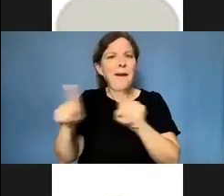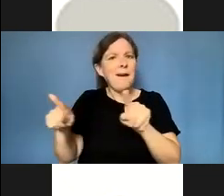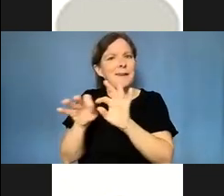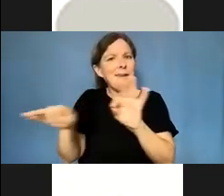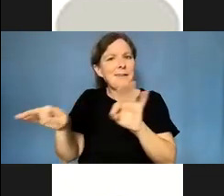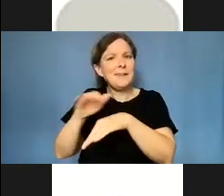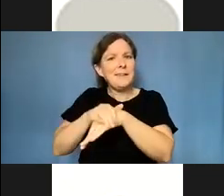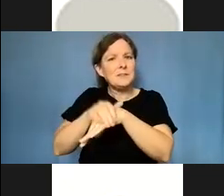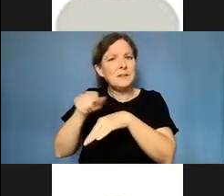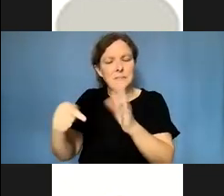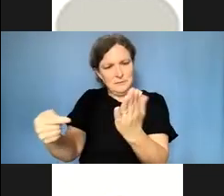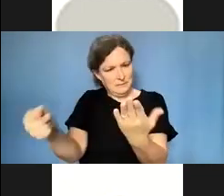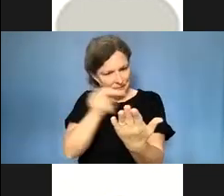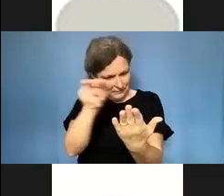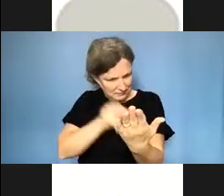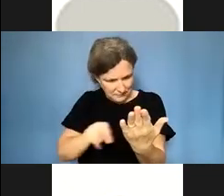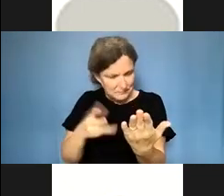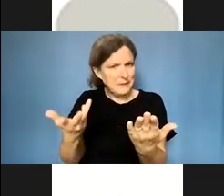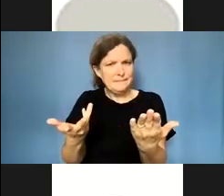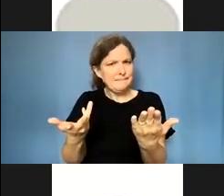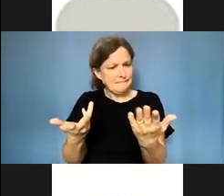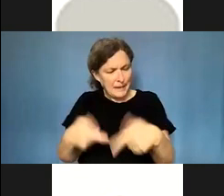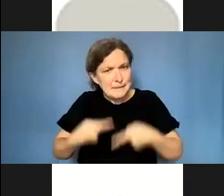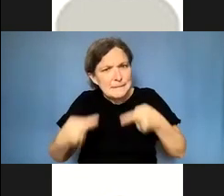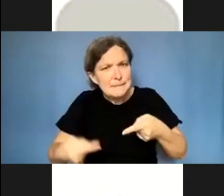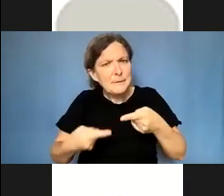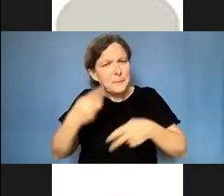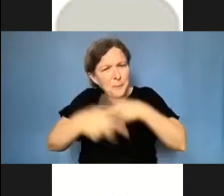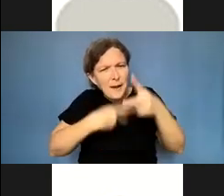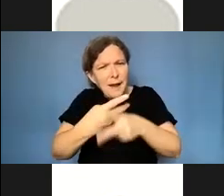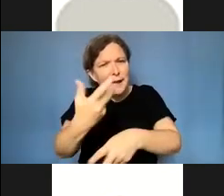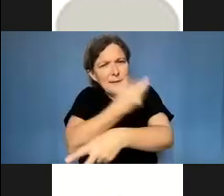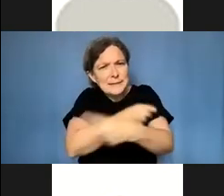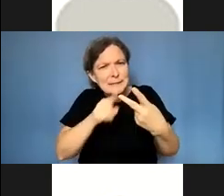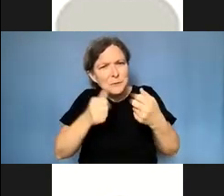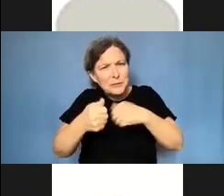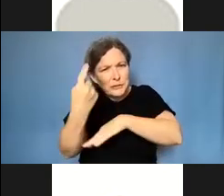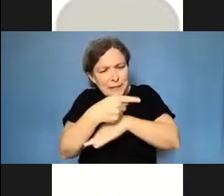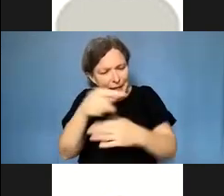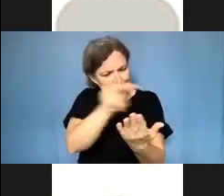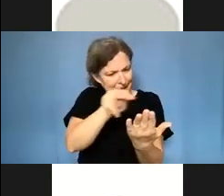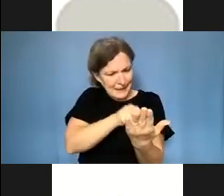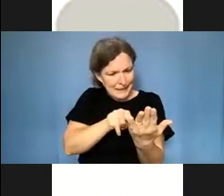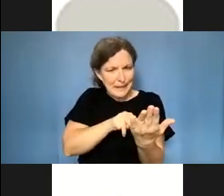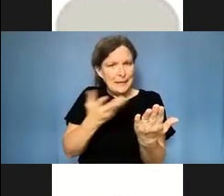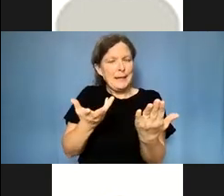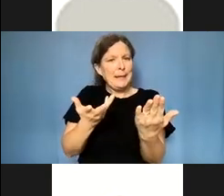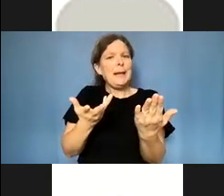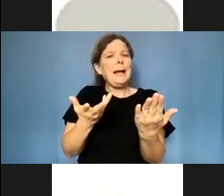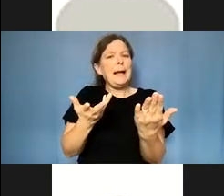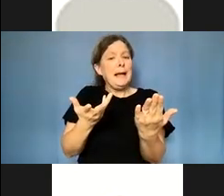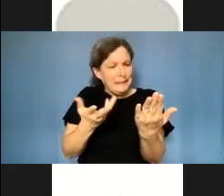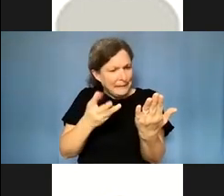pull from looking at the receipt that, you know, the type of vaccine received, the date it was given, et cetera, that it is a second